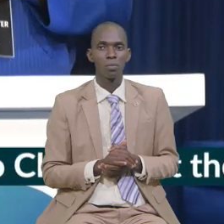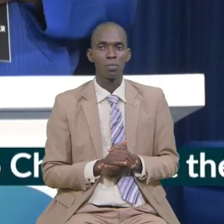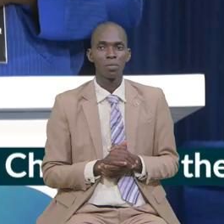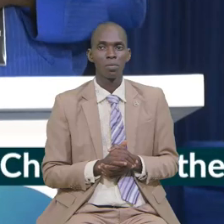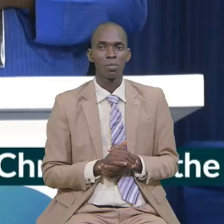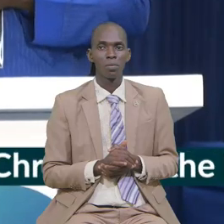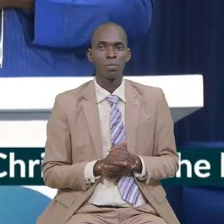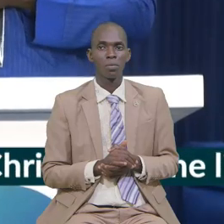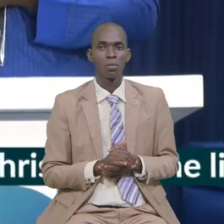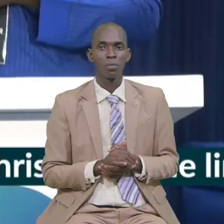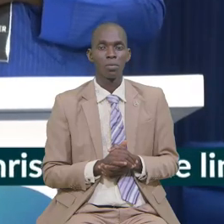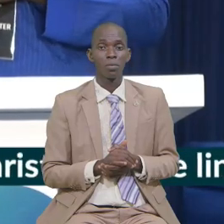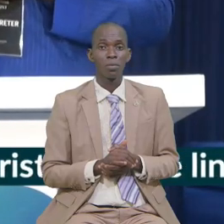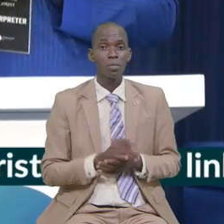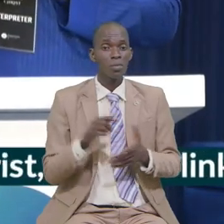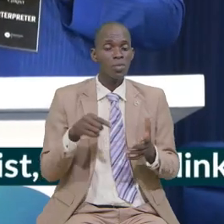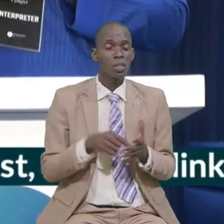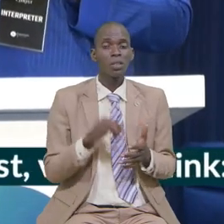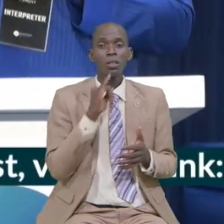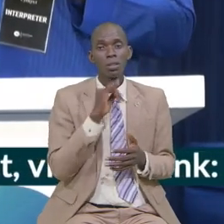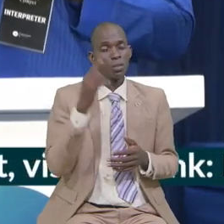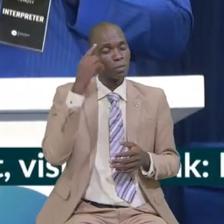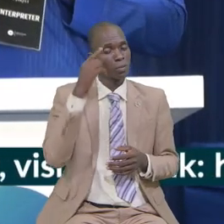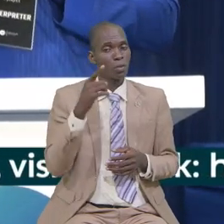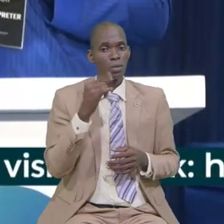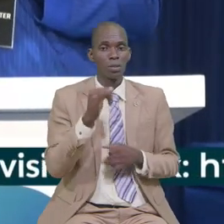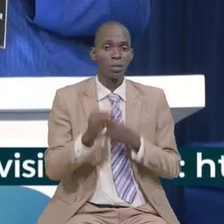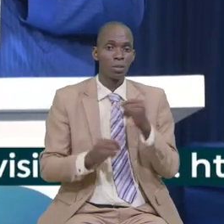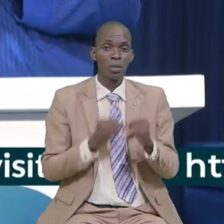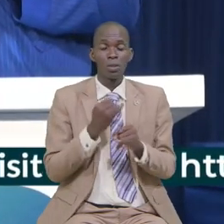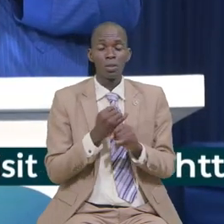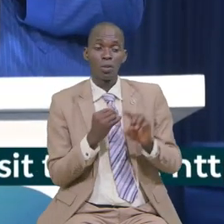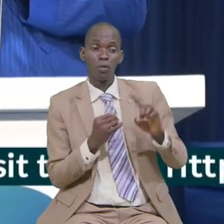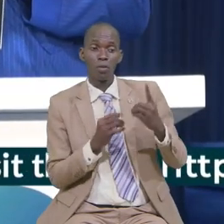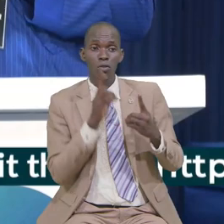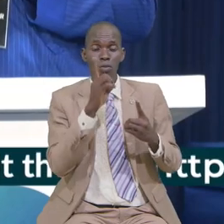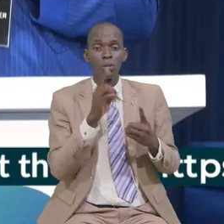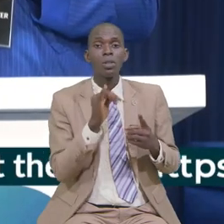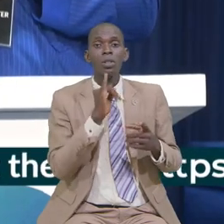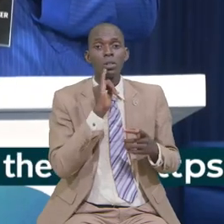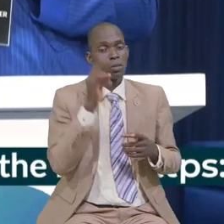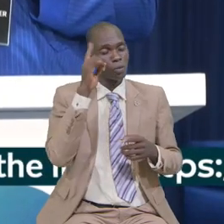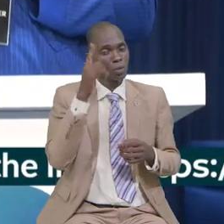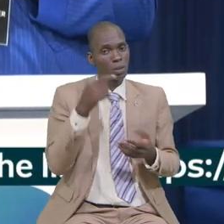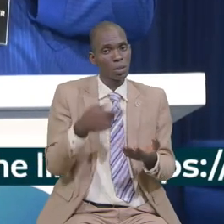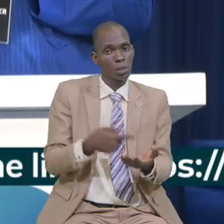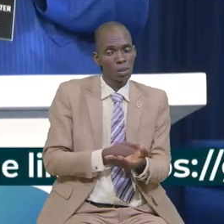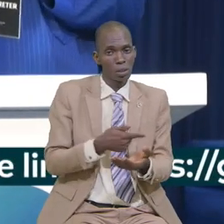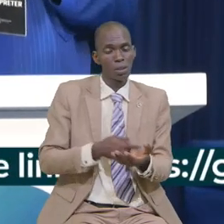234-915-4443. This one is for the international listeners. The first one we gave you is for the Ghana GCK